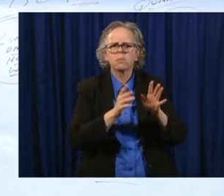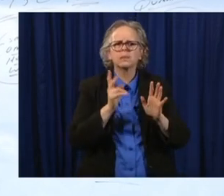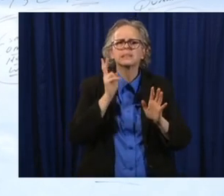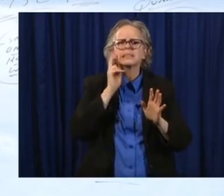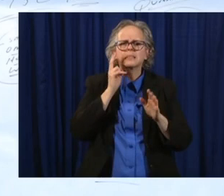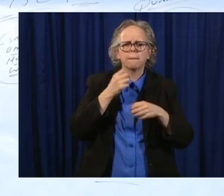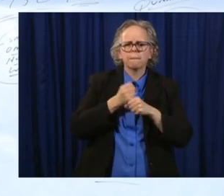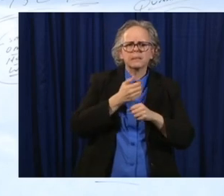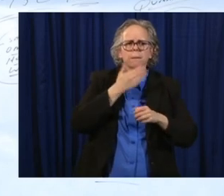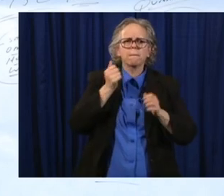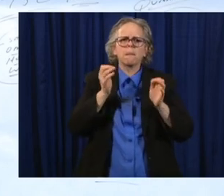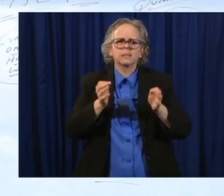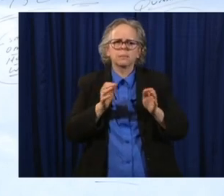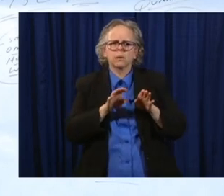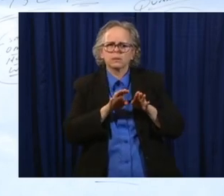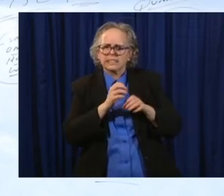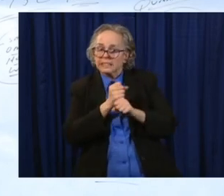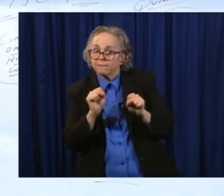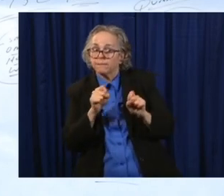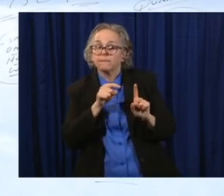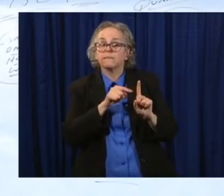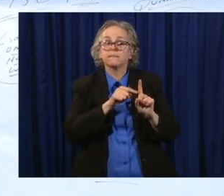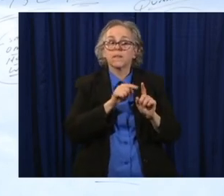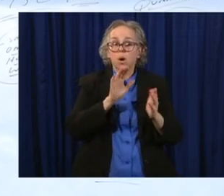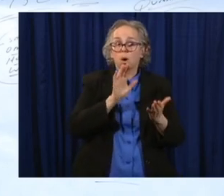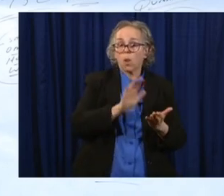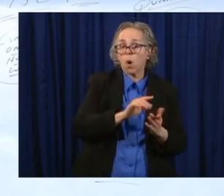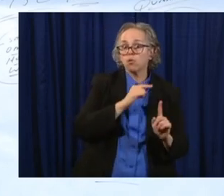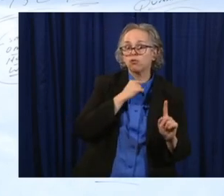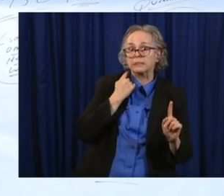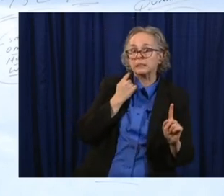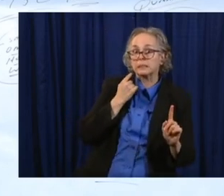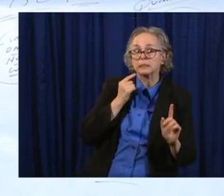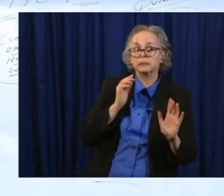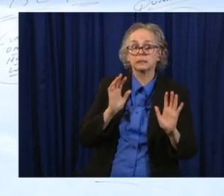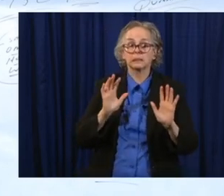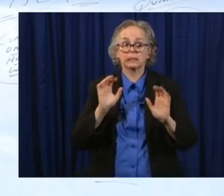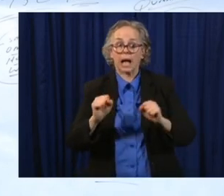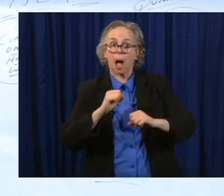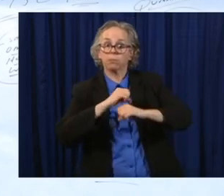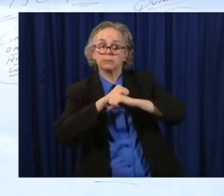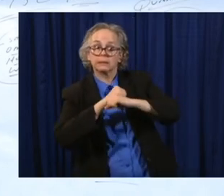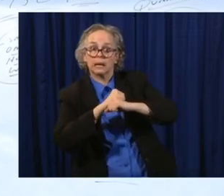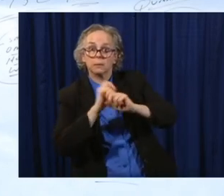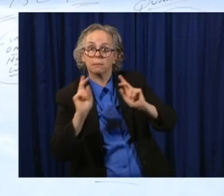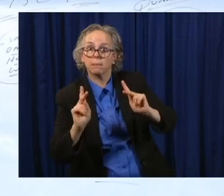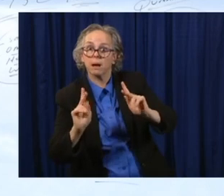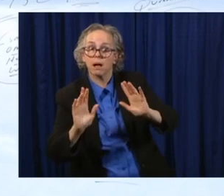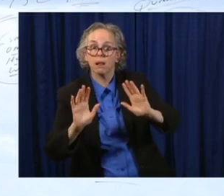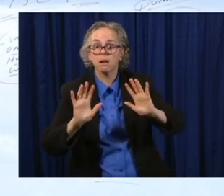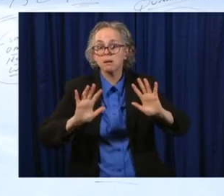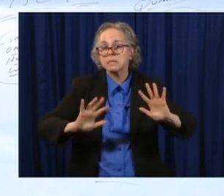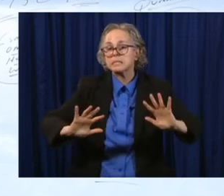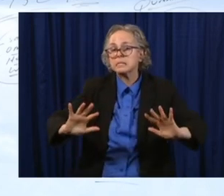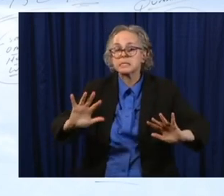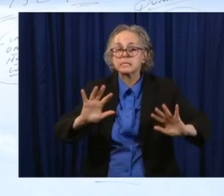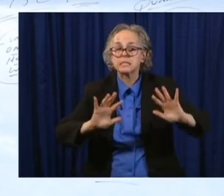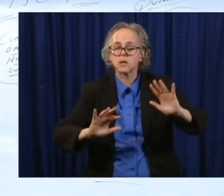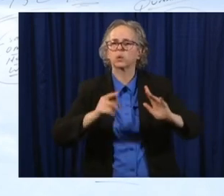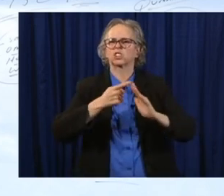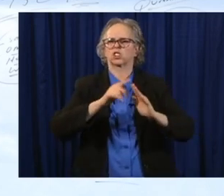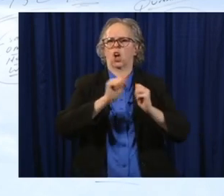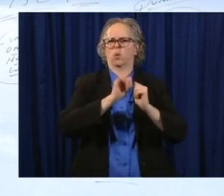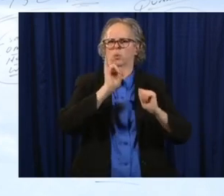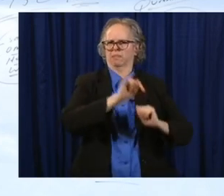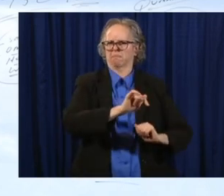be able to protect people, and where businesses have the best ability to protect their employees, and businesses have the